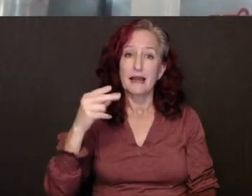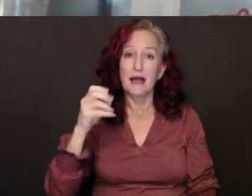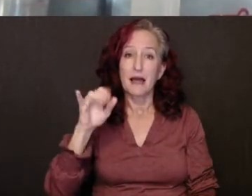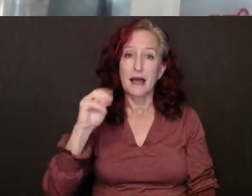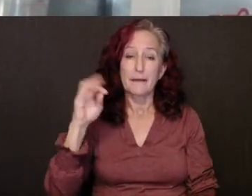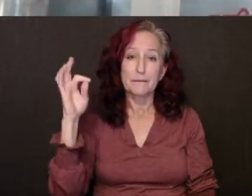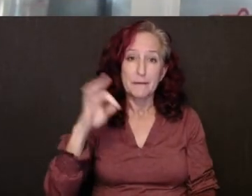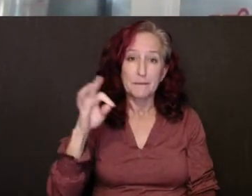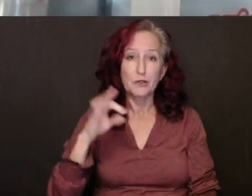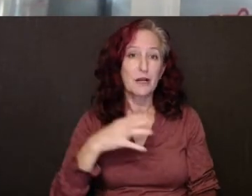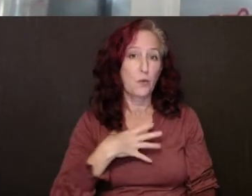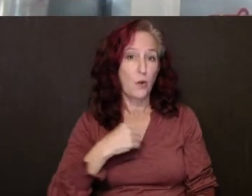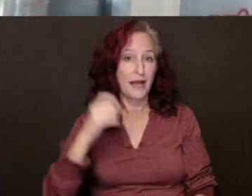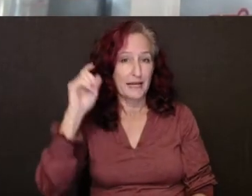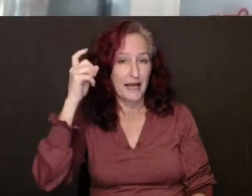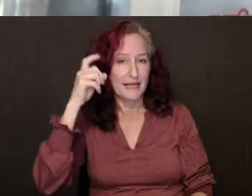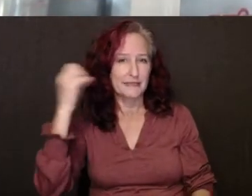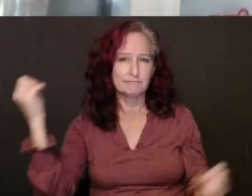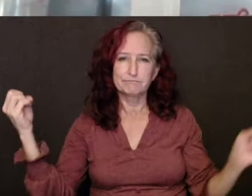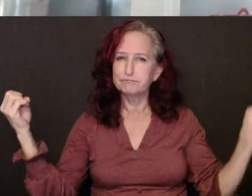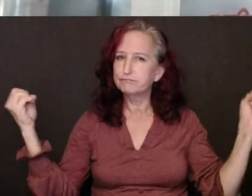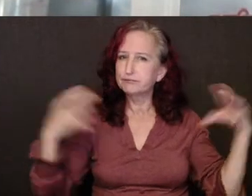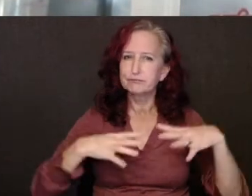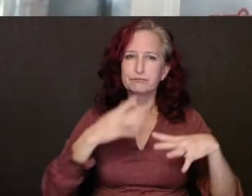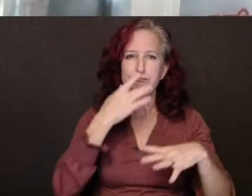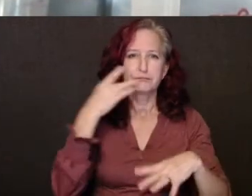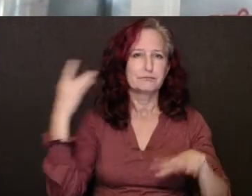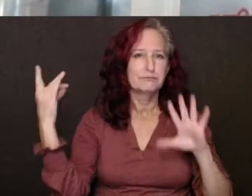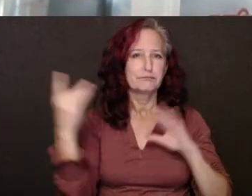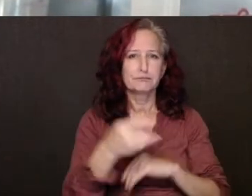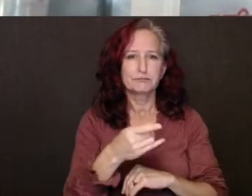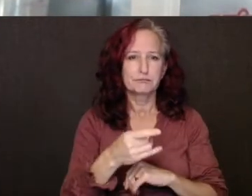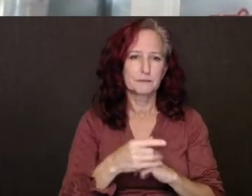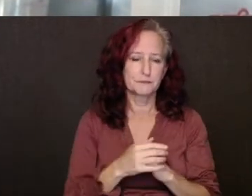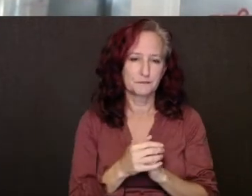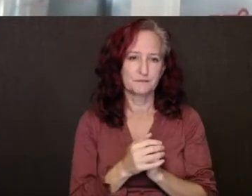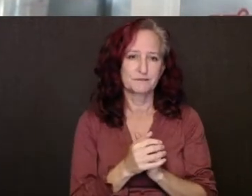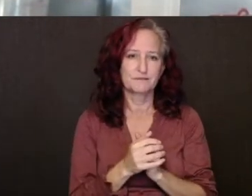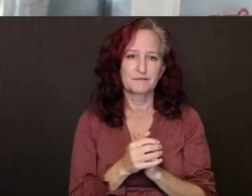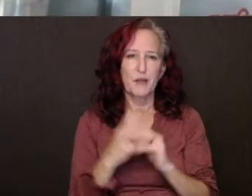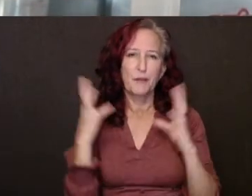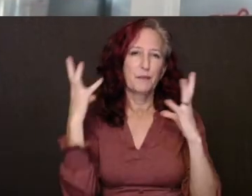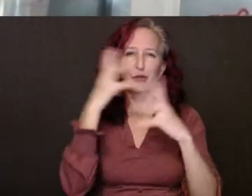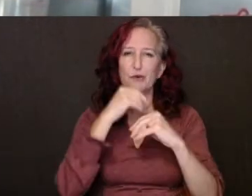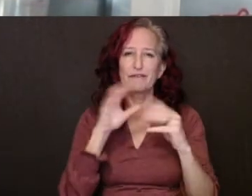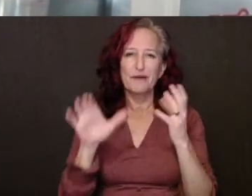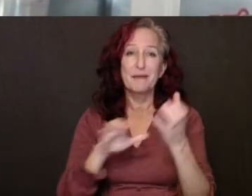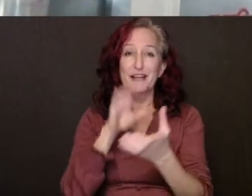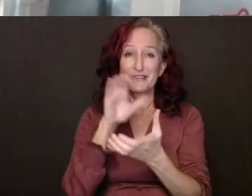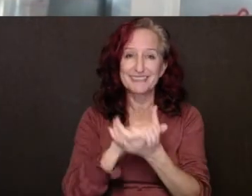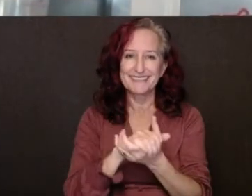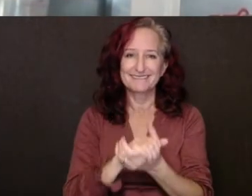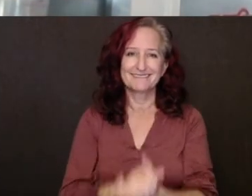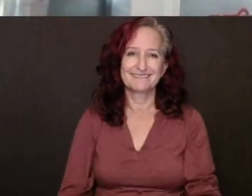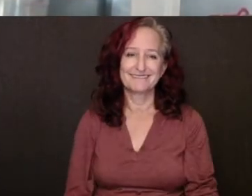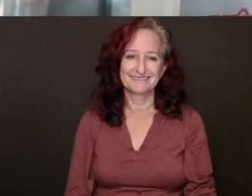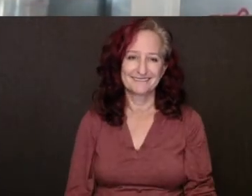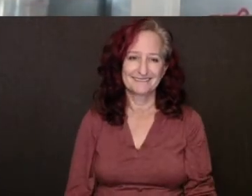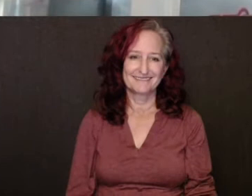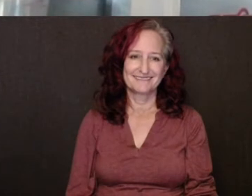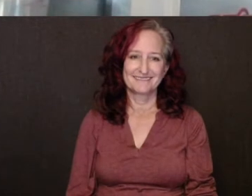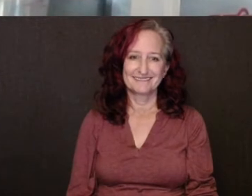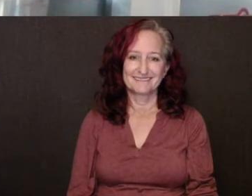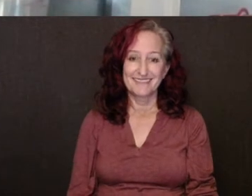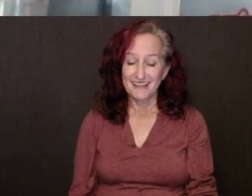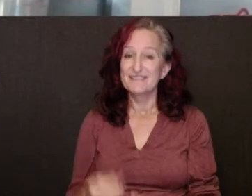the salt, we have the squash, we have the carrots, and the Anaheim pepper, and the white onions.